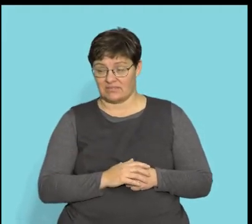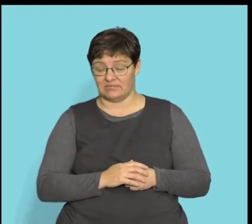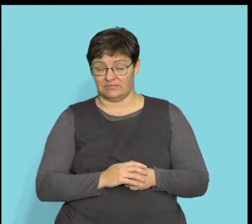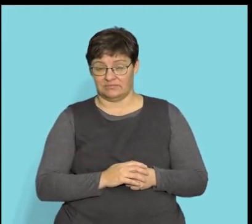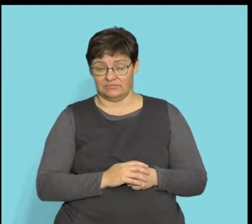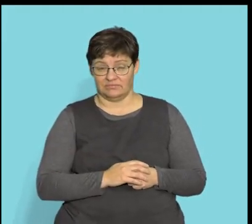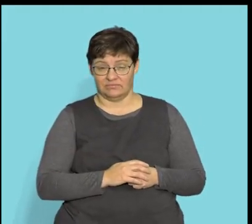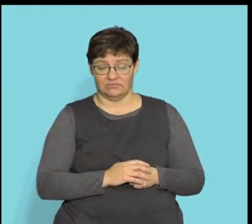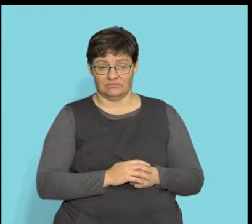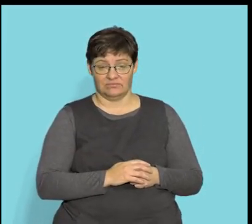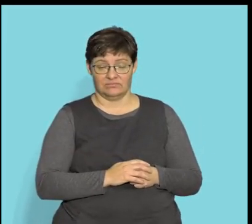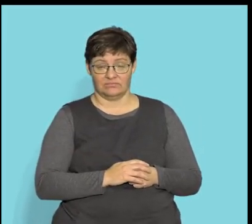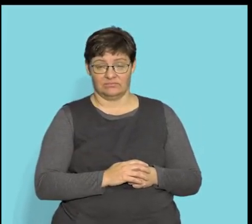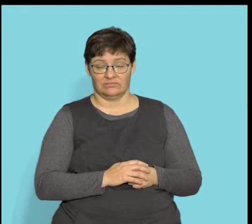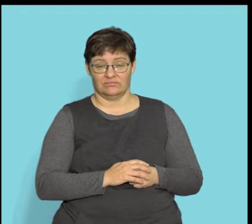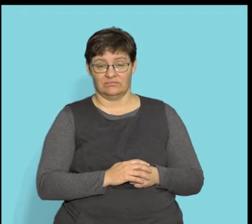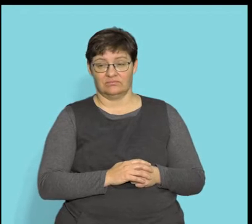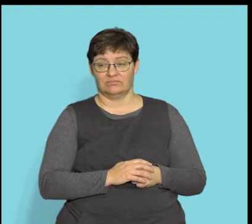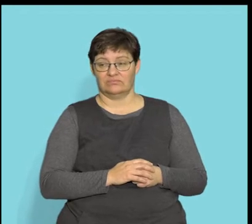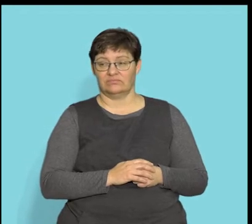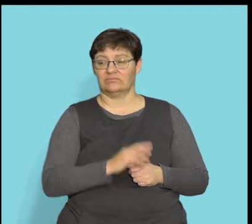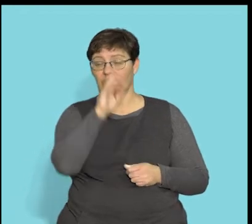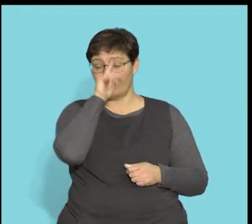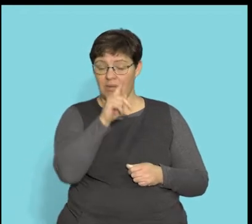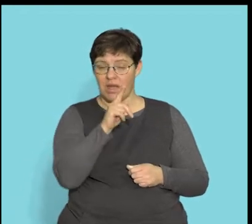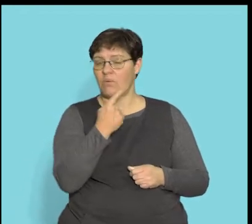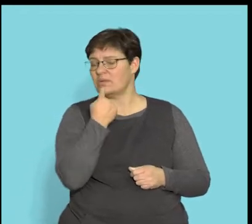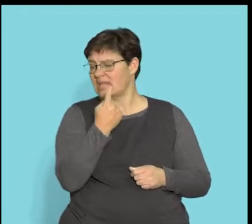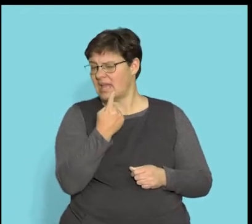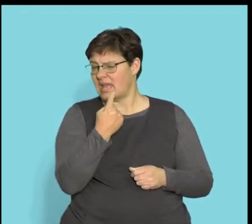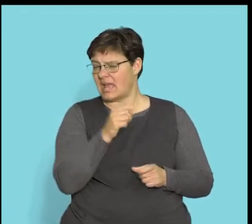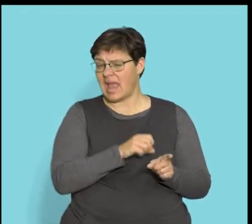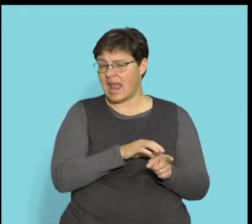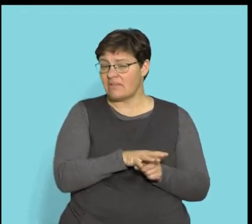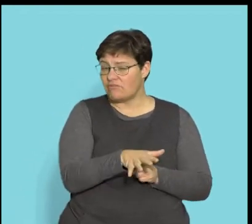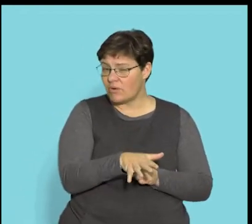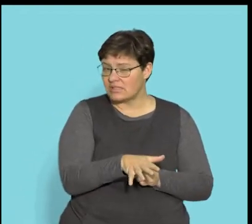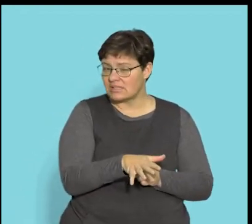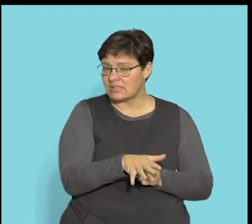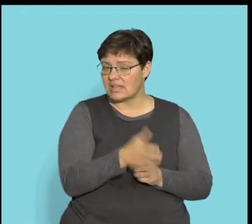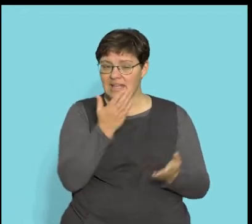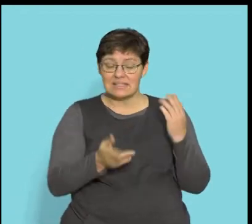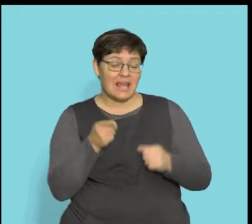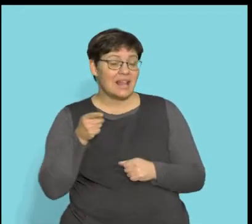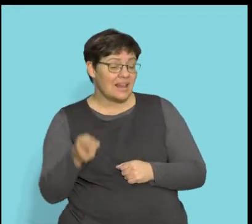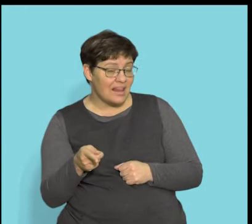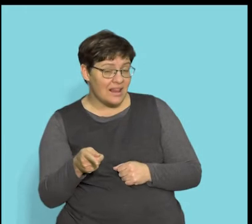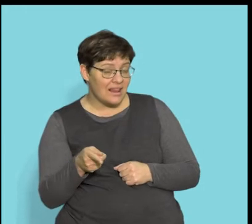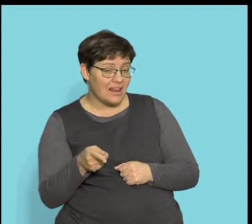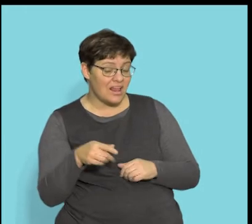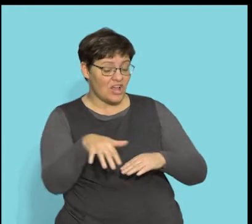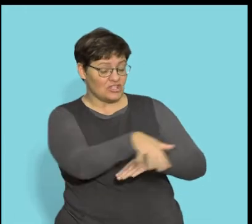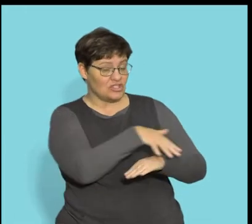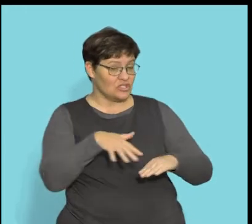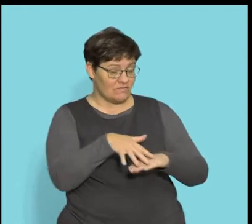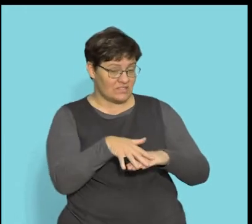a scale factor of 3. Just a reminder what we said, the influence of the scale factor is on